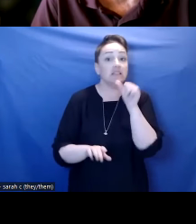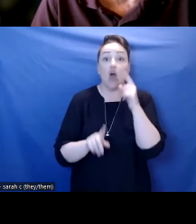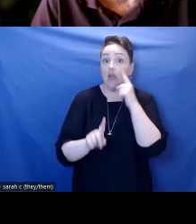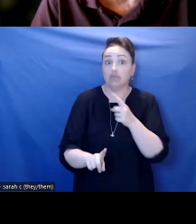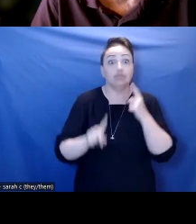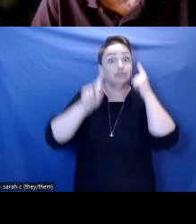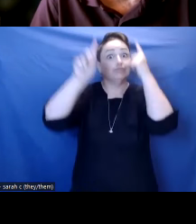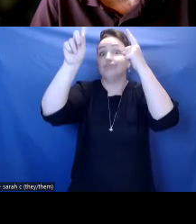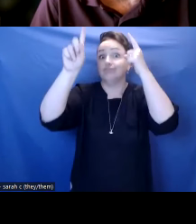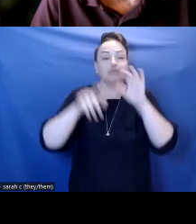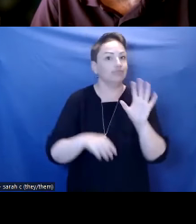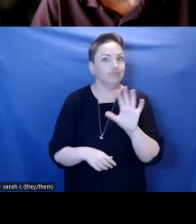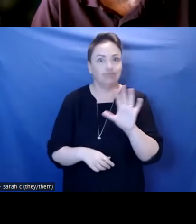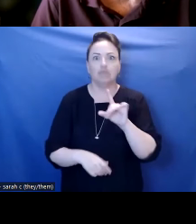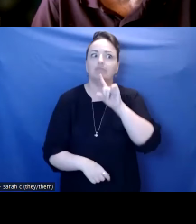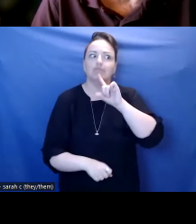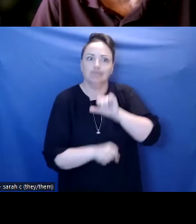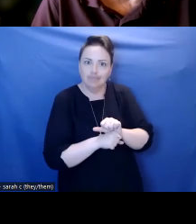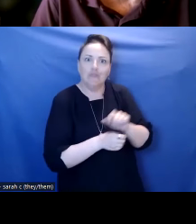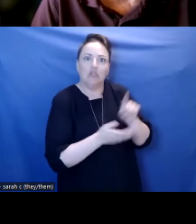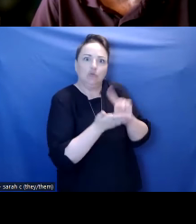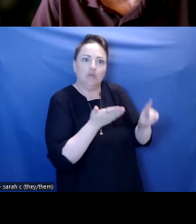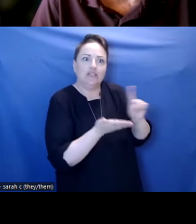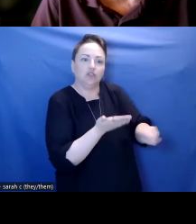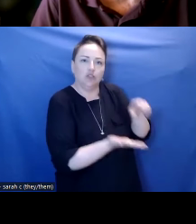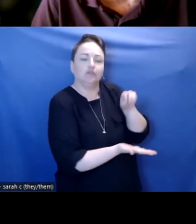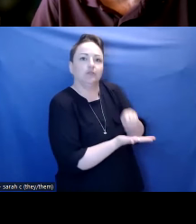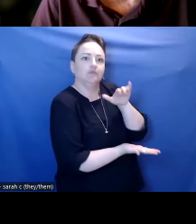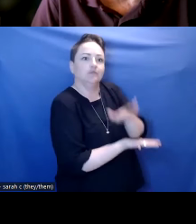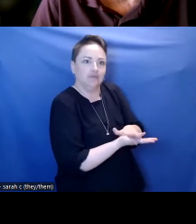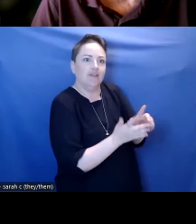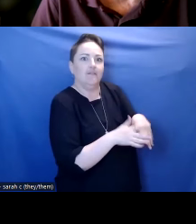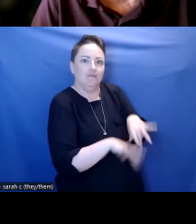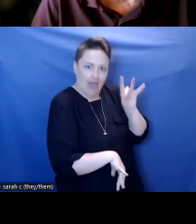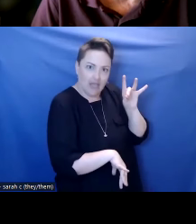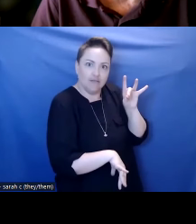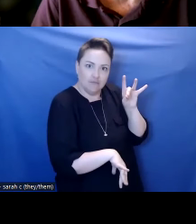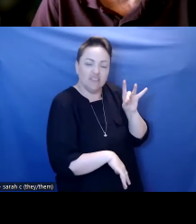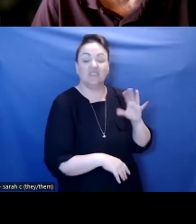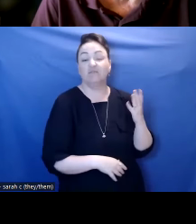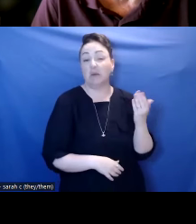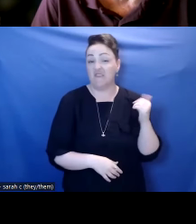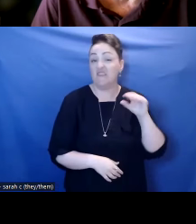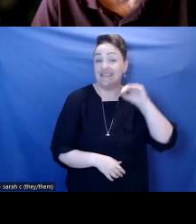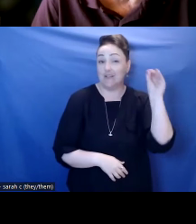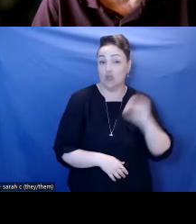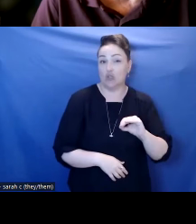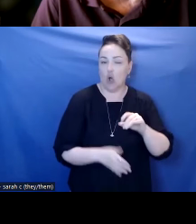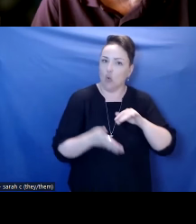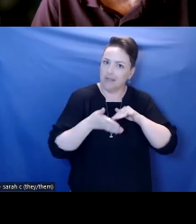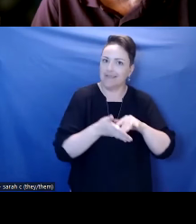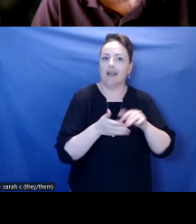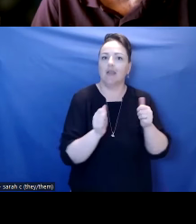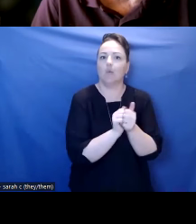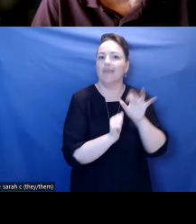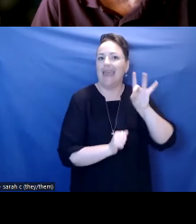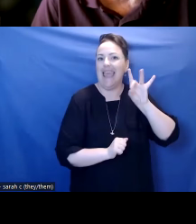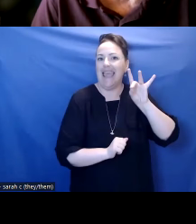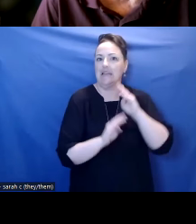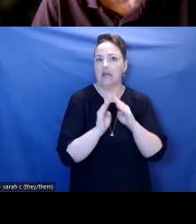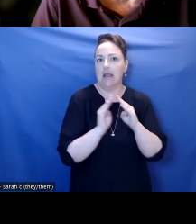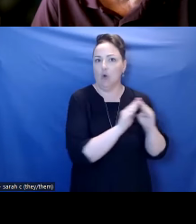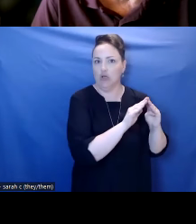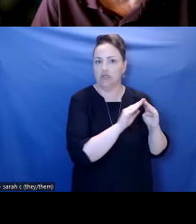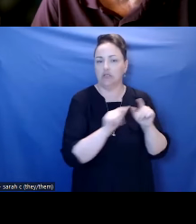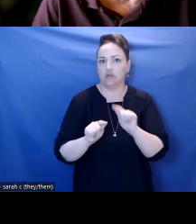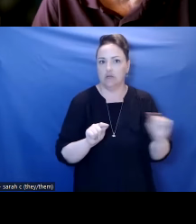an empirical finding. All this started about 15 years ago with a study of 8 neighborhoods and their mix,